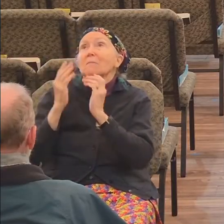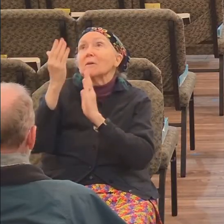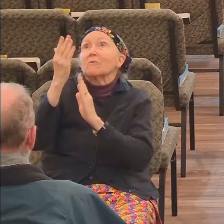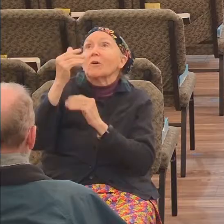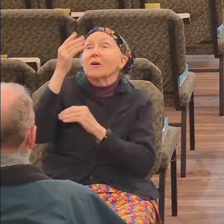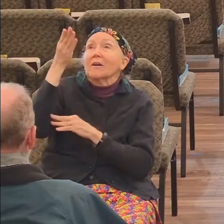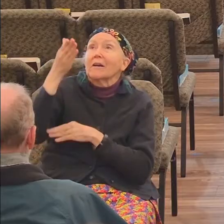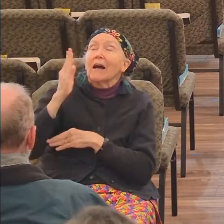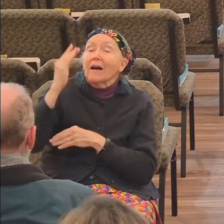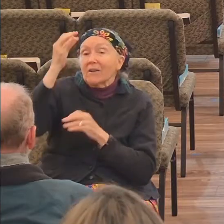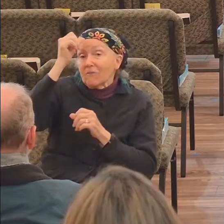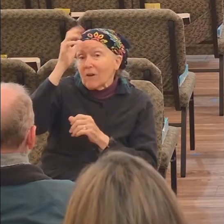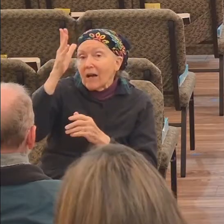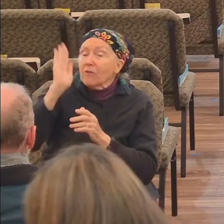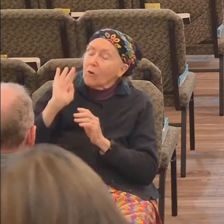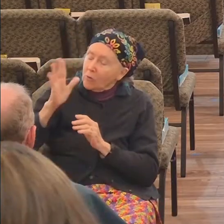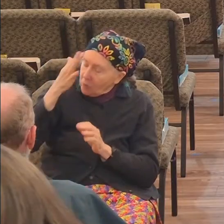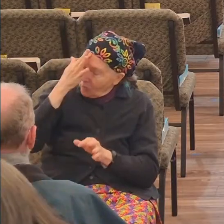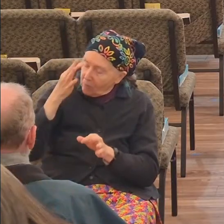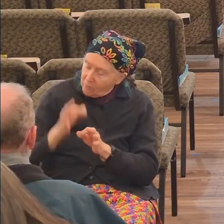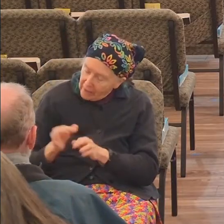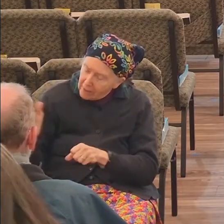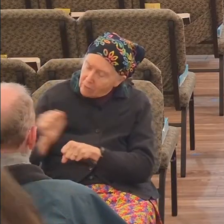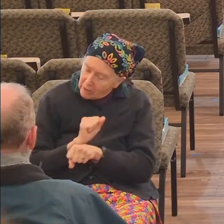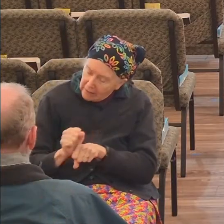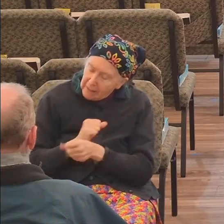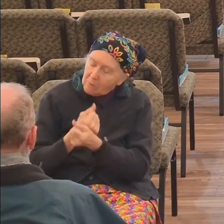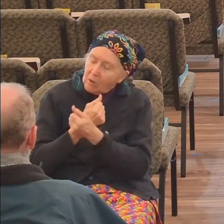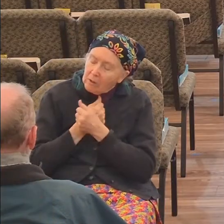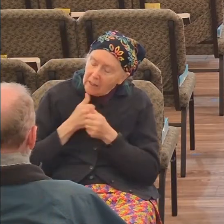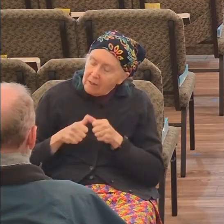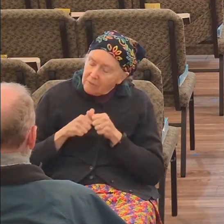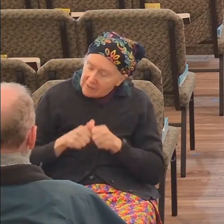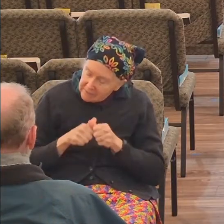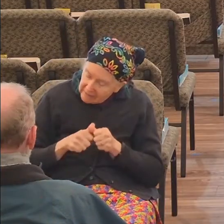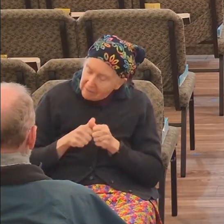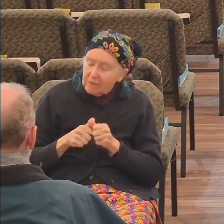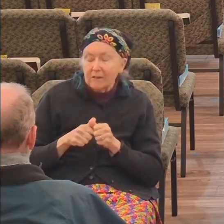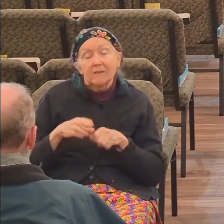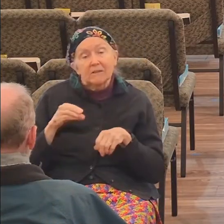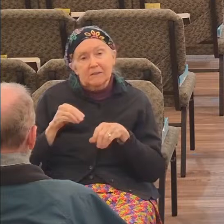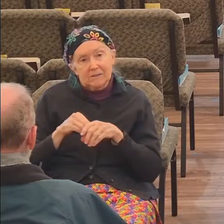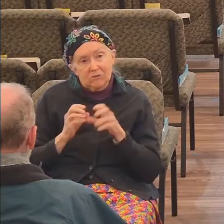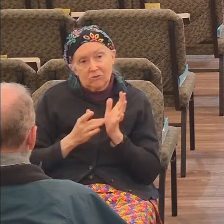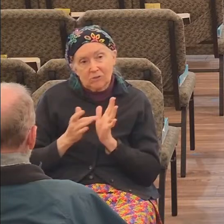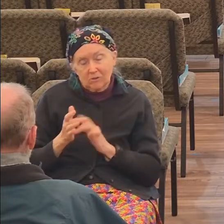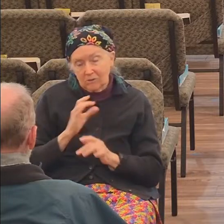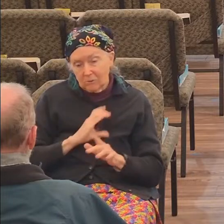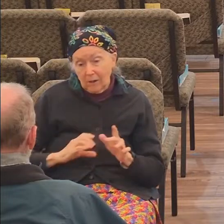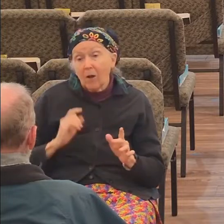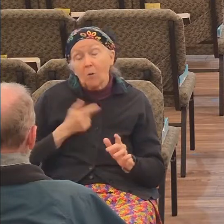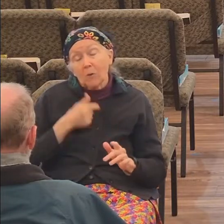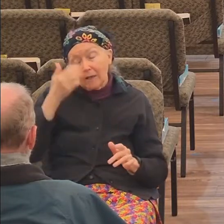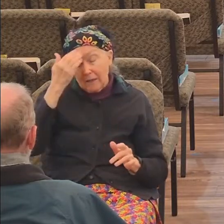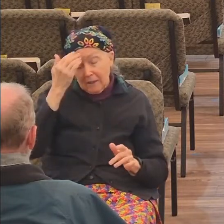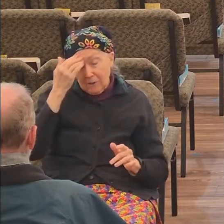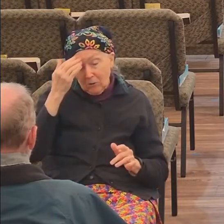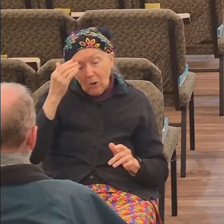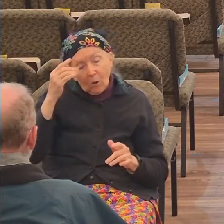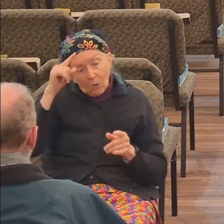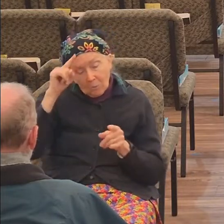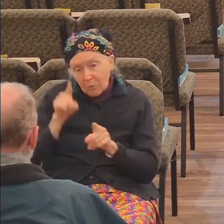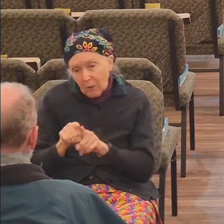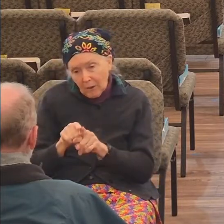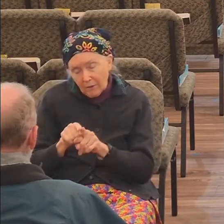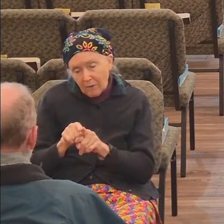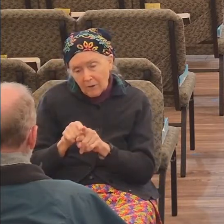faith and labor of love and steadfastness and hope in our Lord Jesus Christ. For we know, brothers loved by God, that